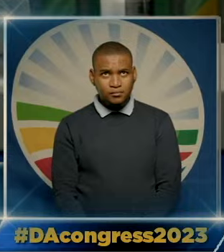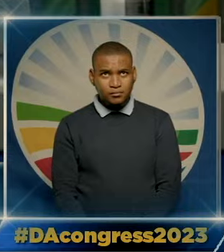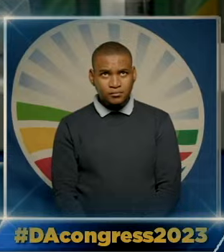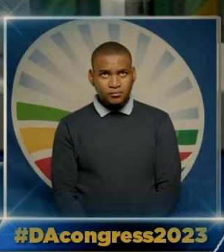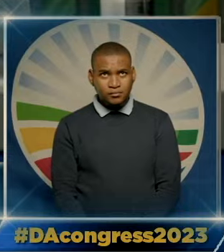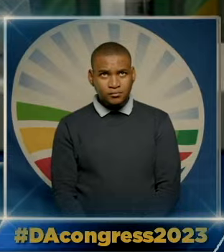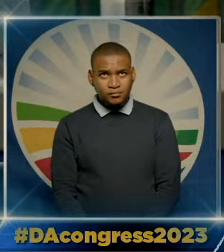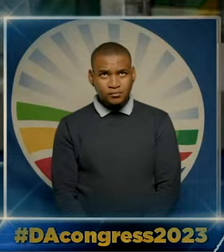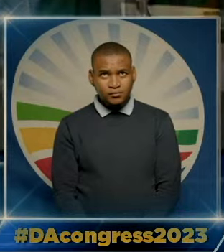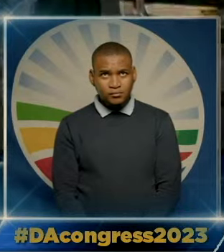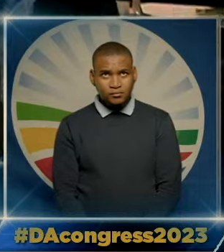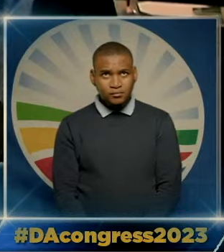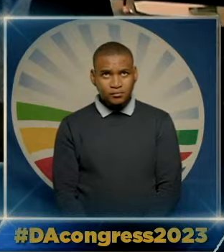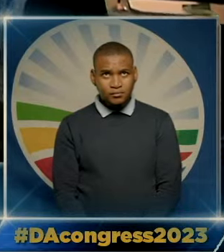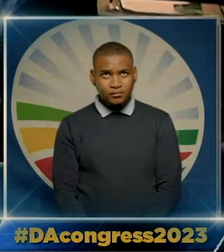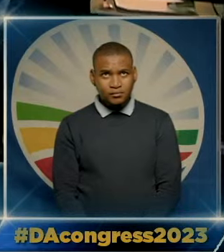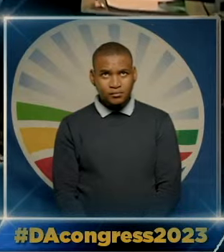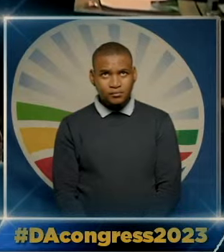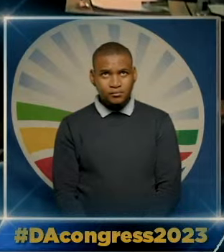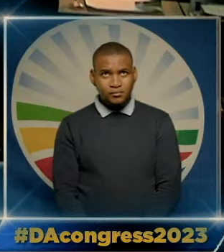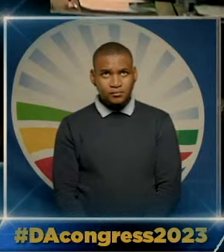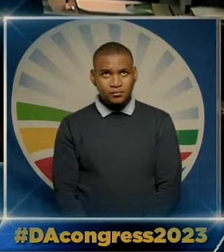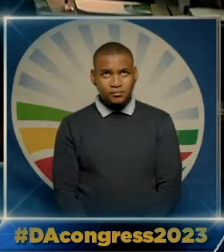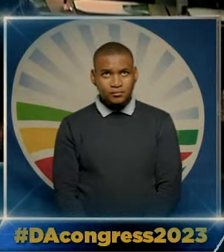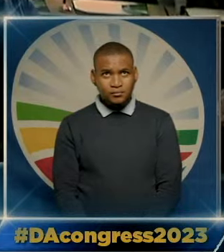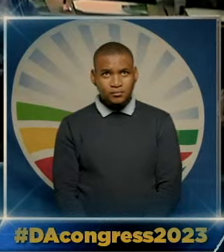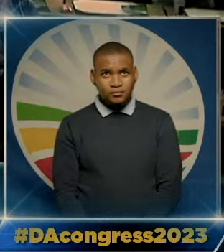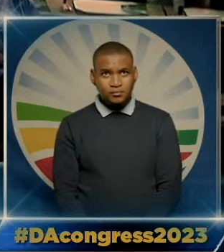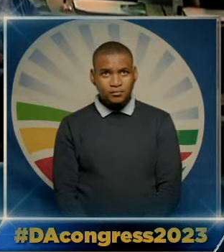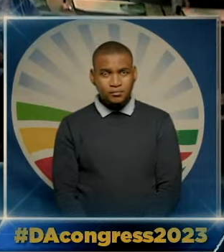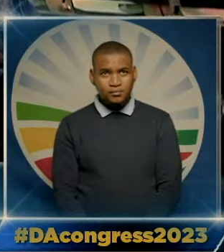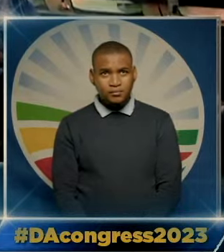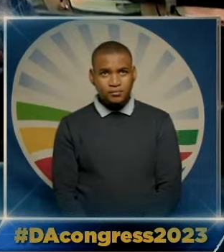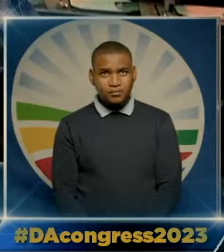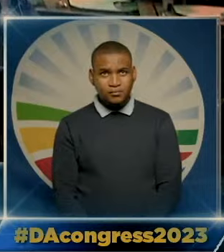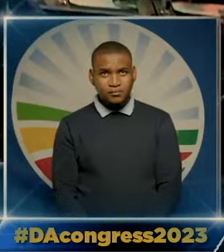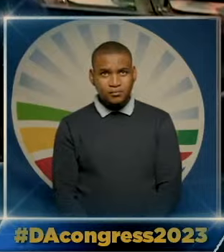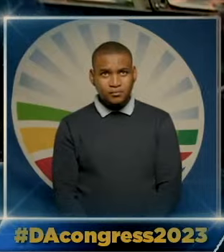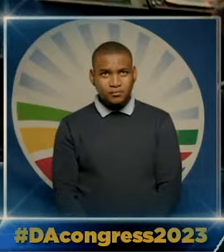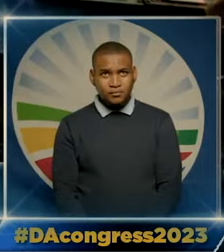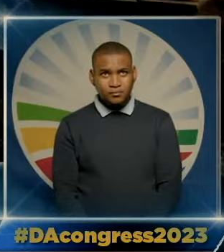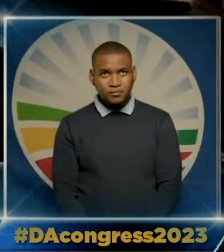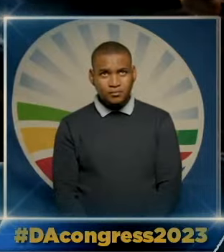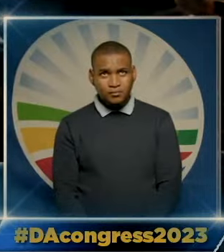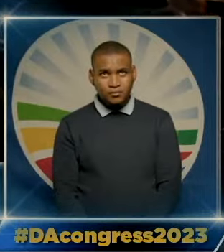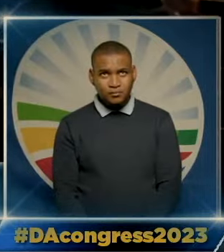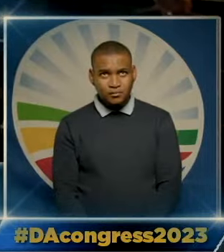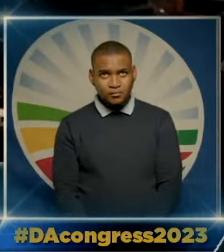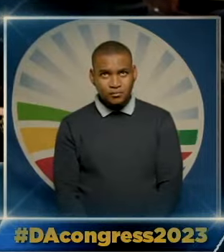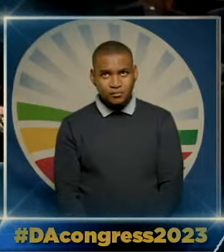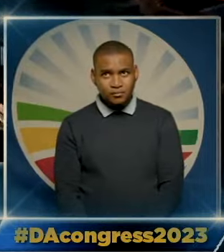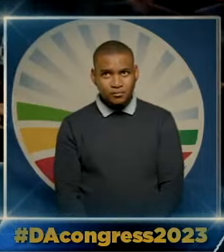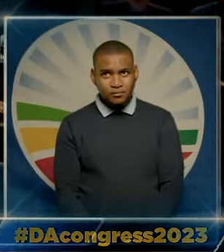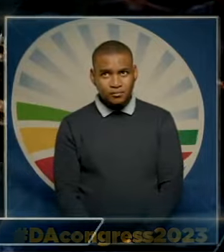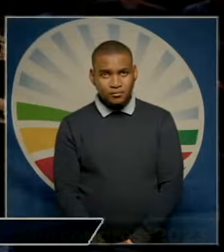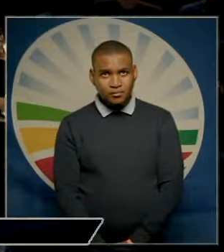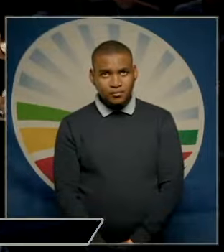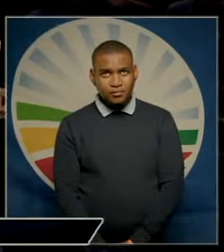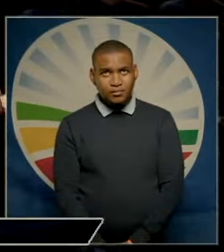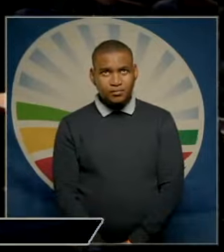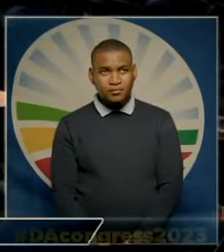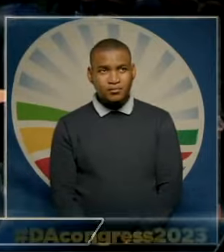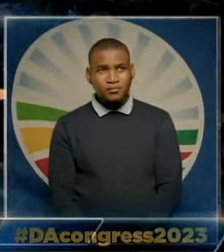8:30 so that we can get started with the opening ceremony. The opening ceremony is going to be incredible. There are